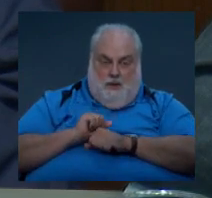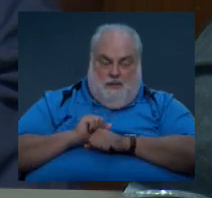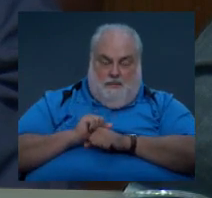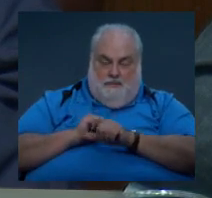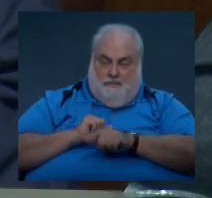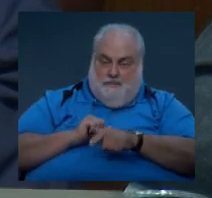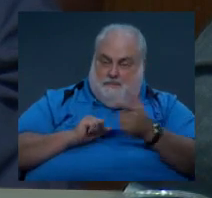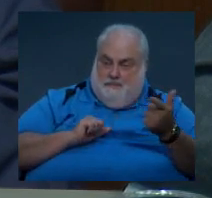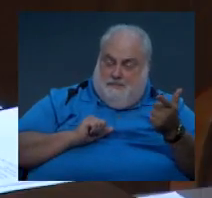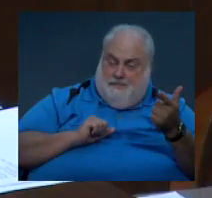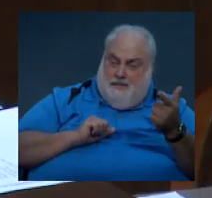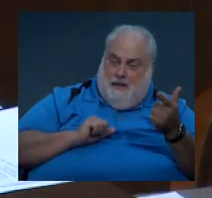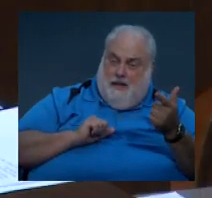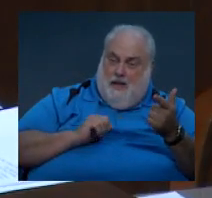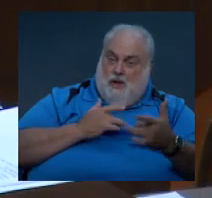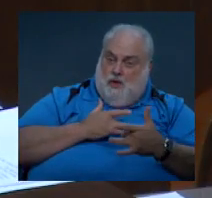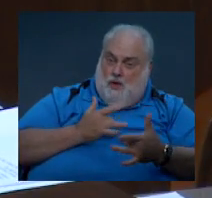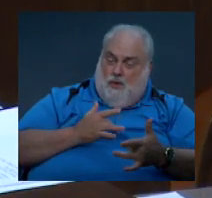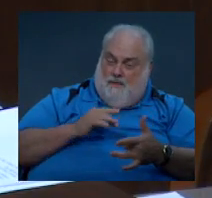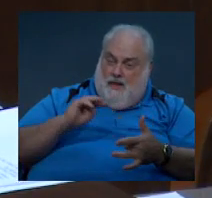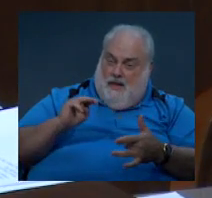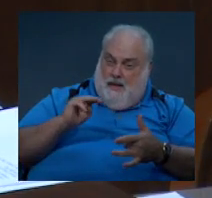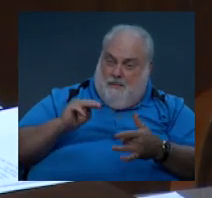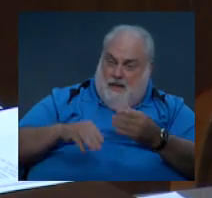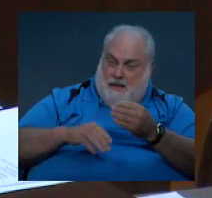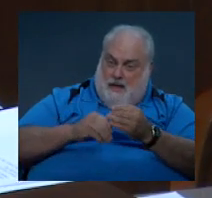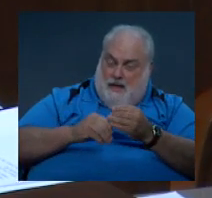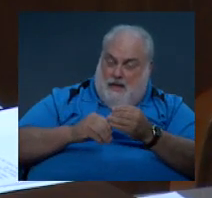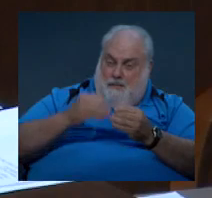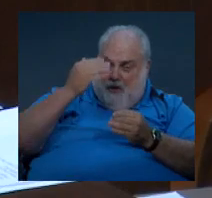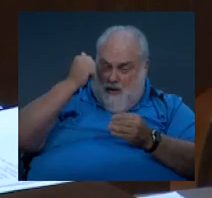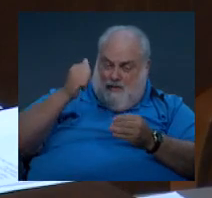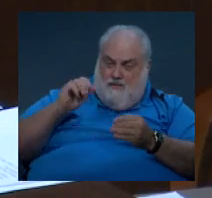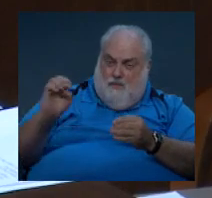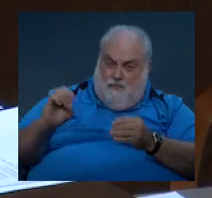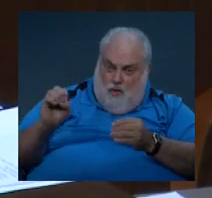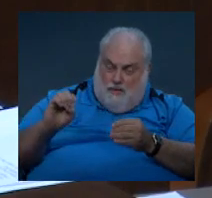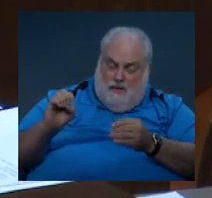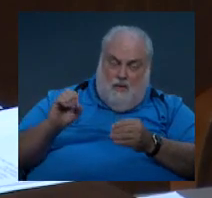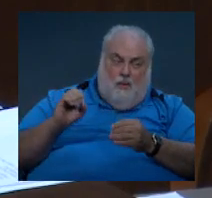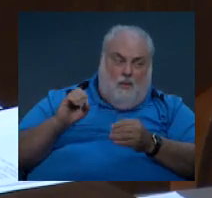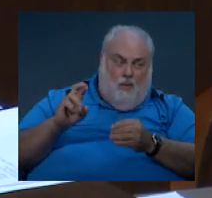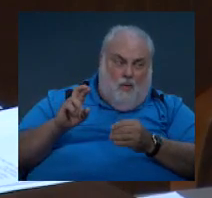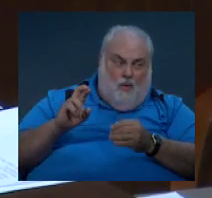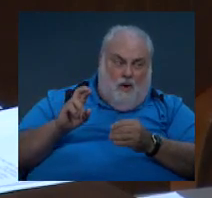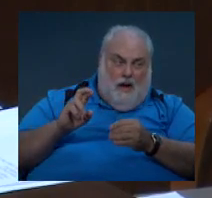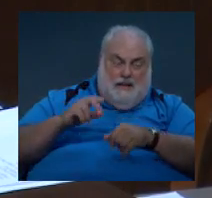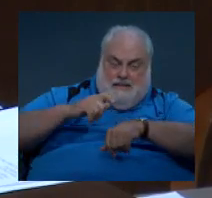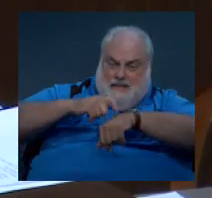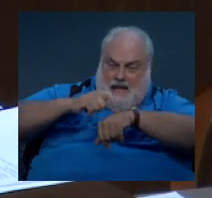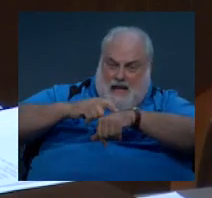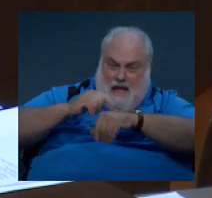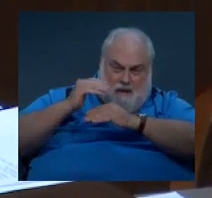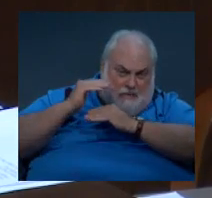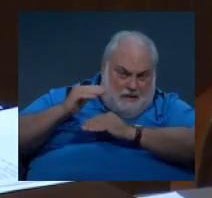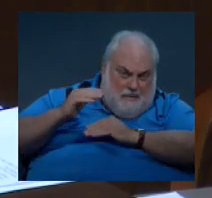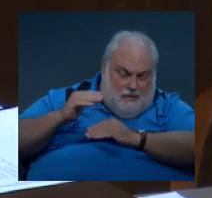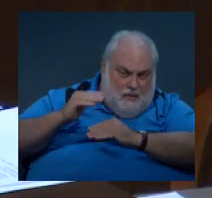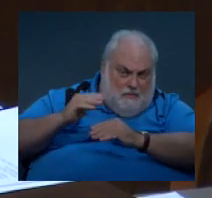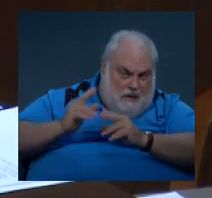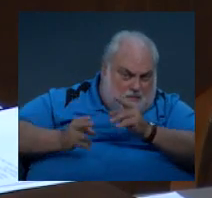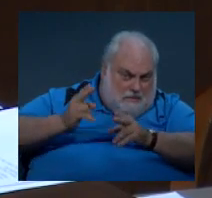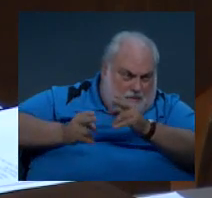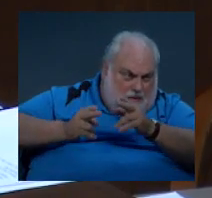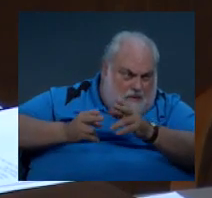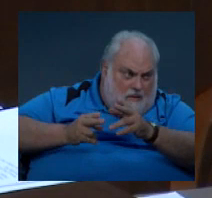when we have an M addition to our agenda, it's because there's some kind of an emergency or some time, a time frame that we have to get this